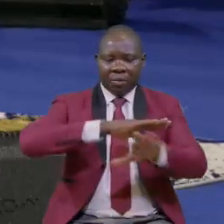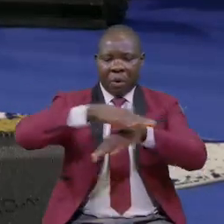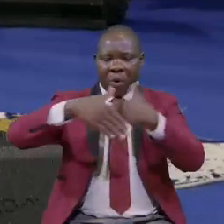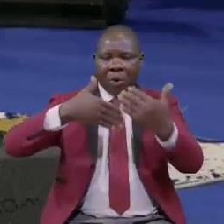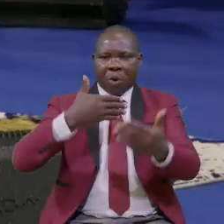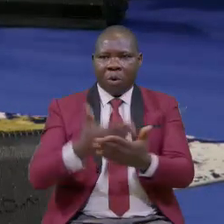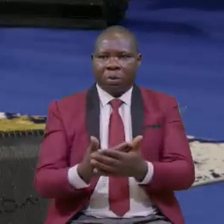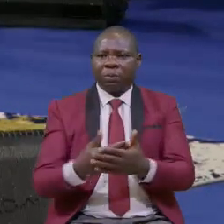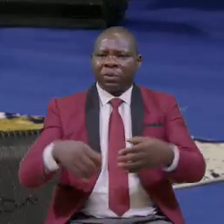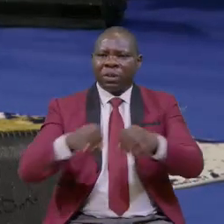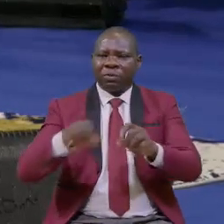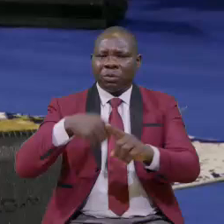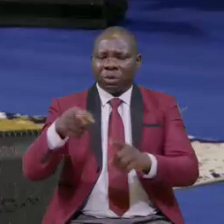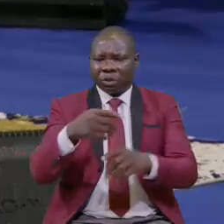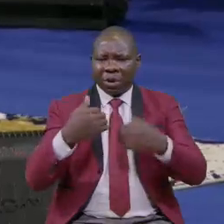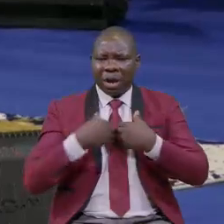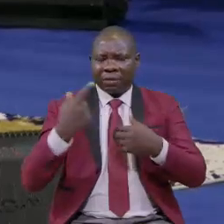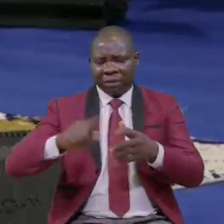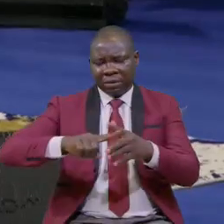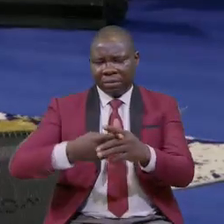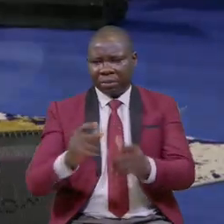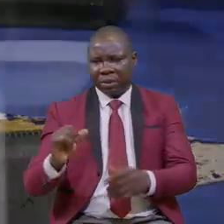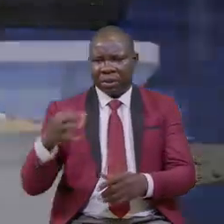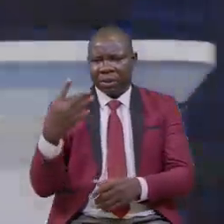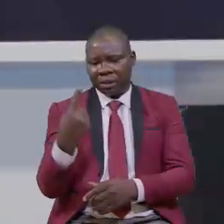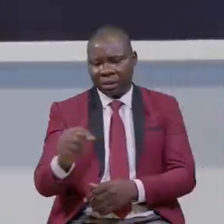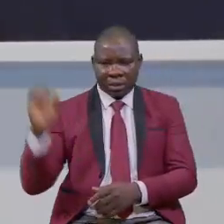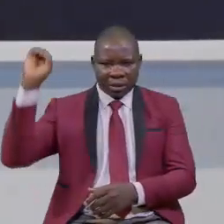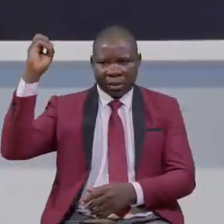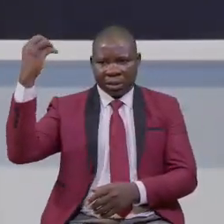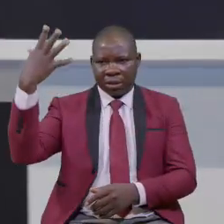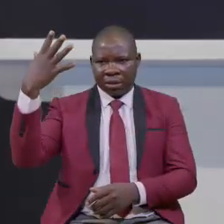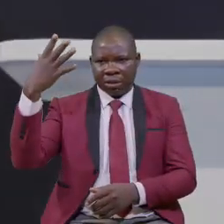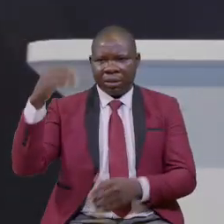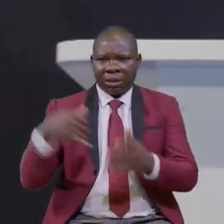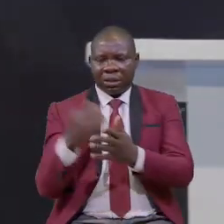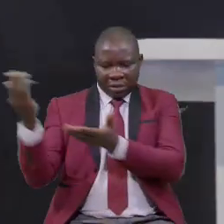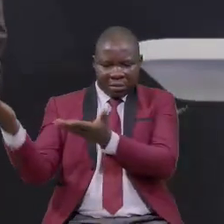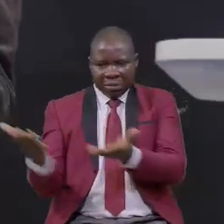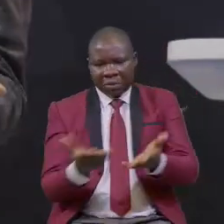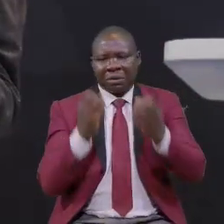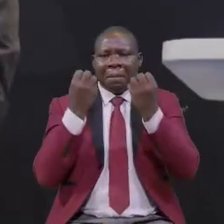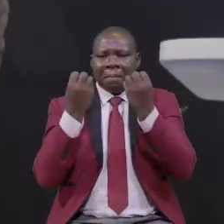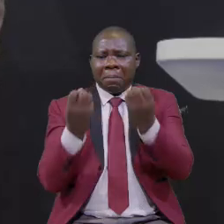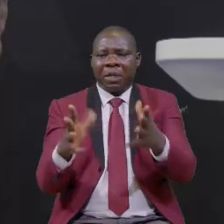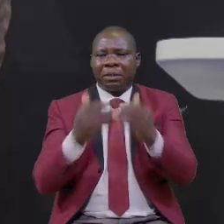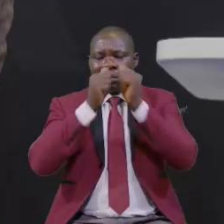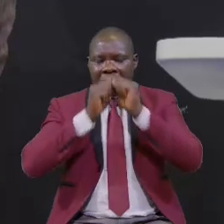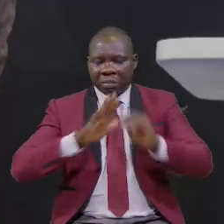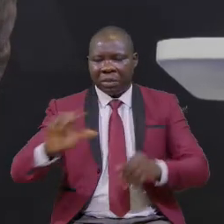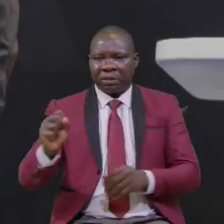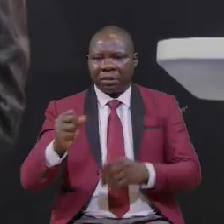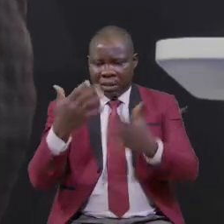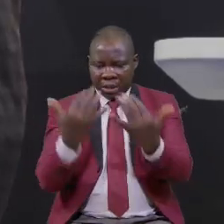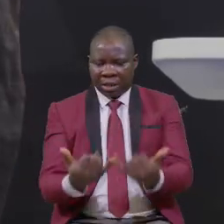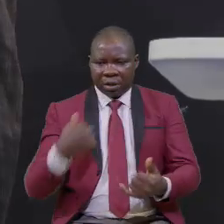Even when you have the beginning, the grace, it brings manifold blessings. Now, when we have